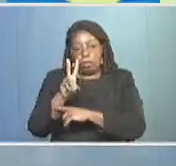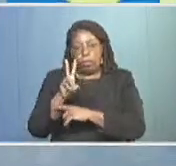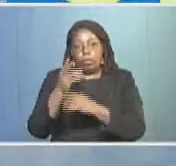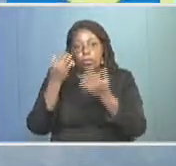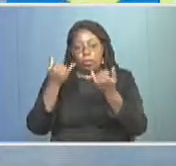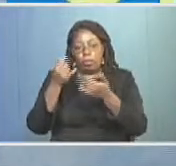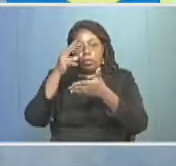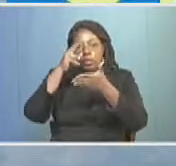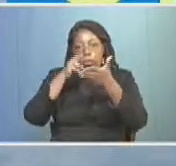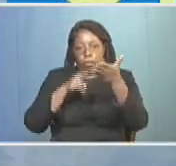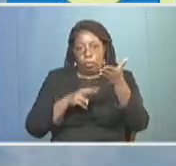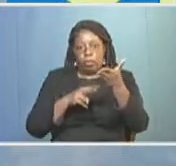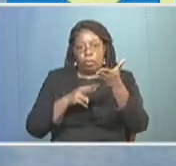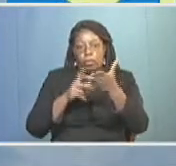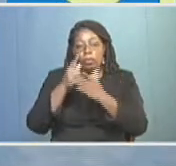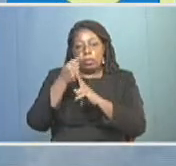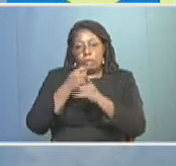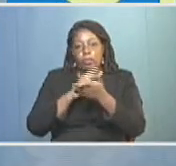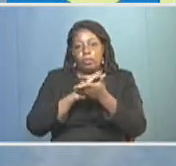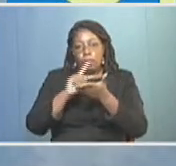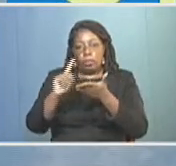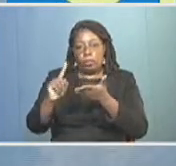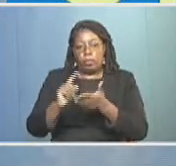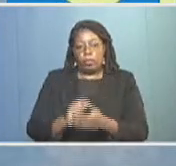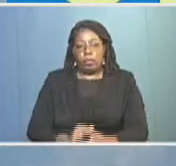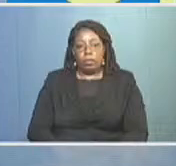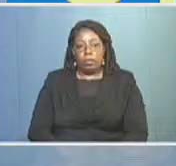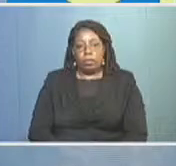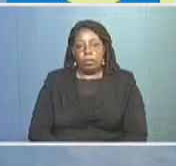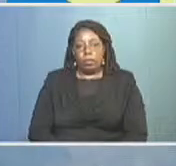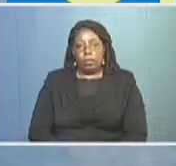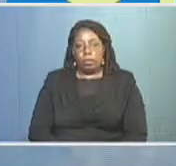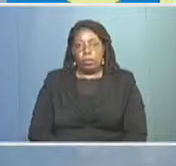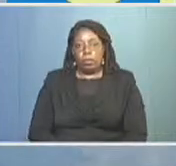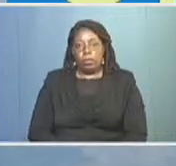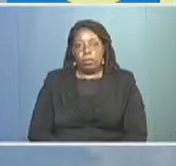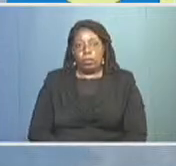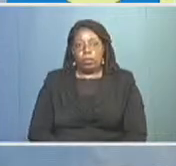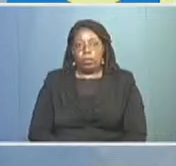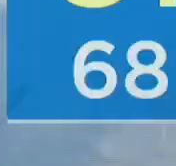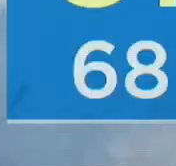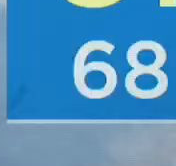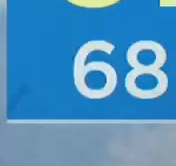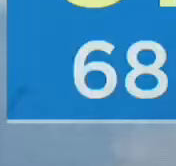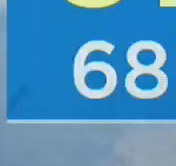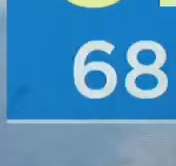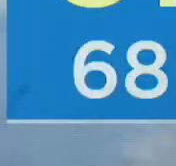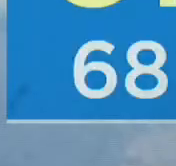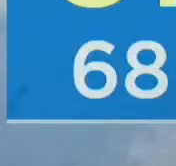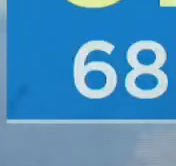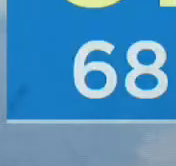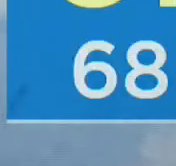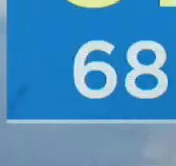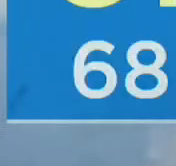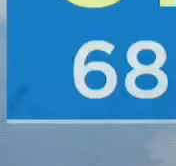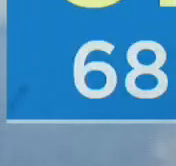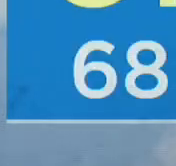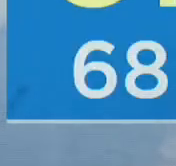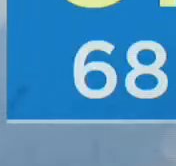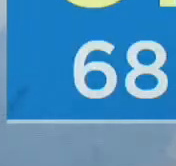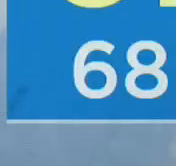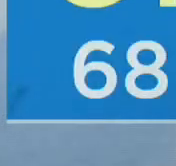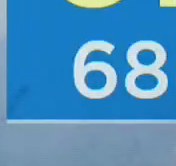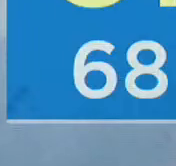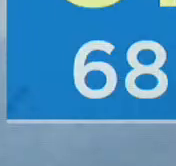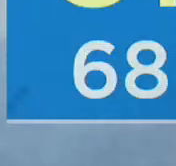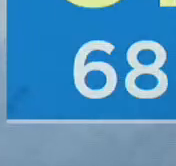And your extended weather forecast, wet conditions off and on through Thursday. We'll have some showers on Friday morning, but that will taper off